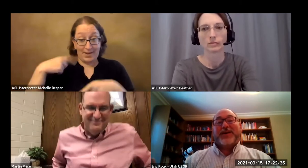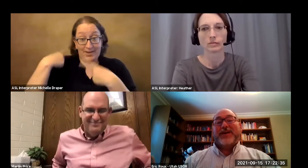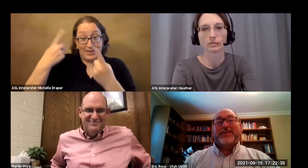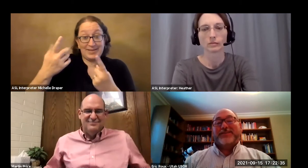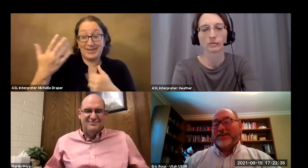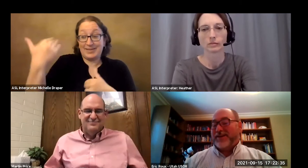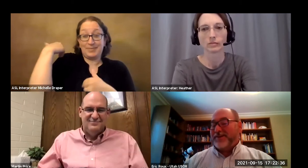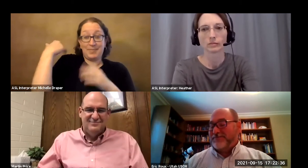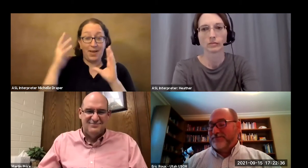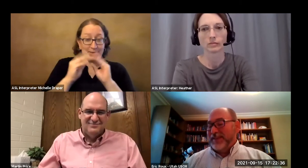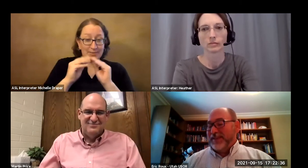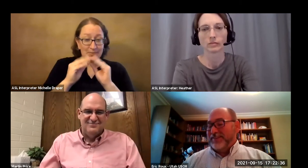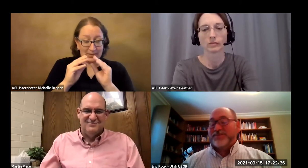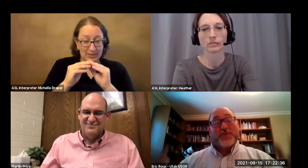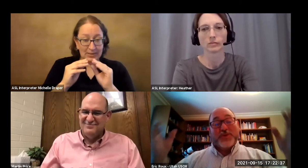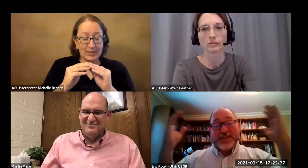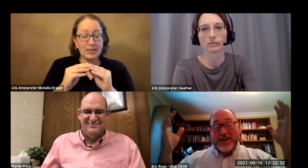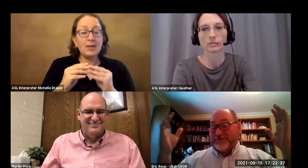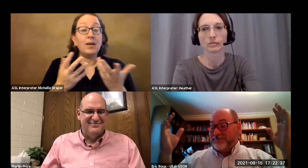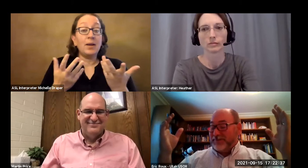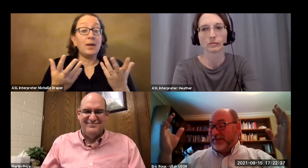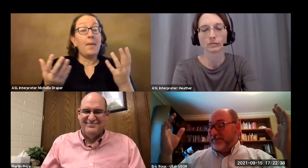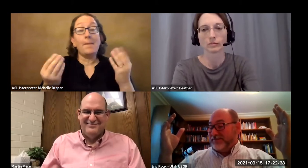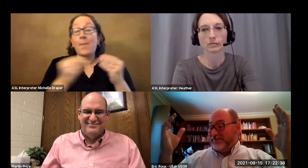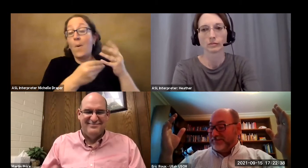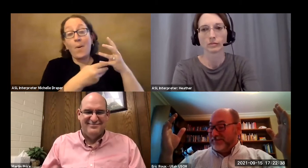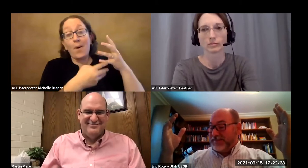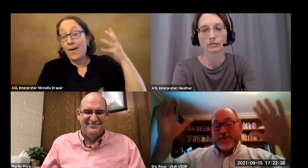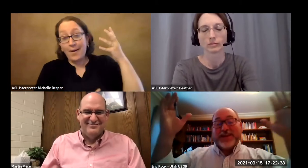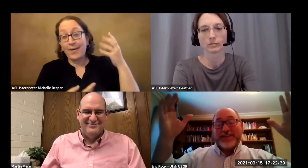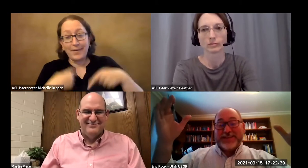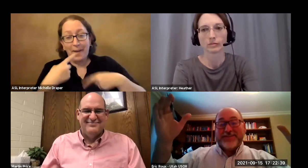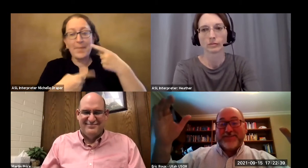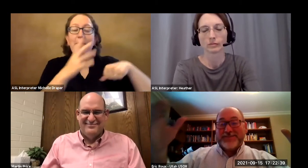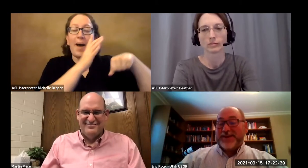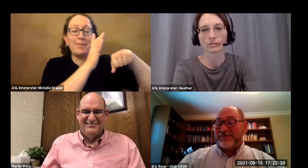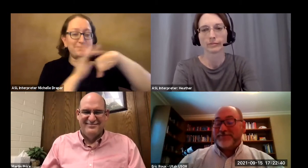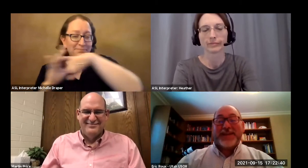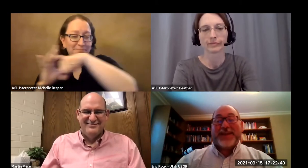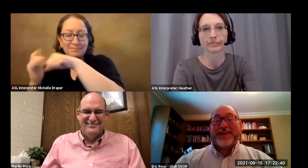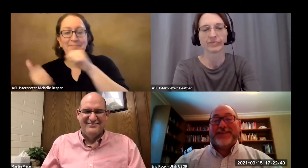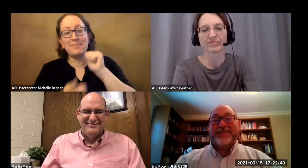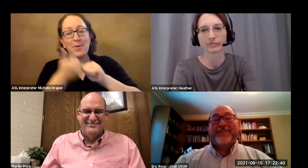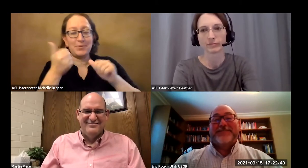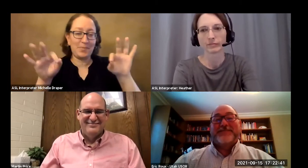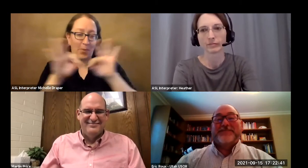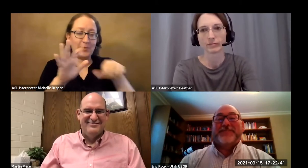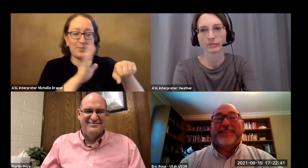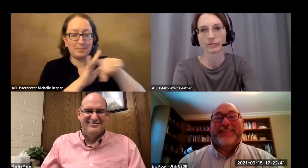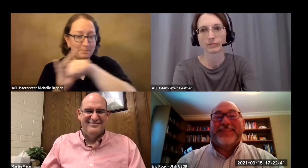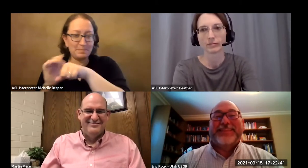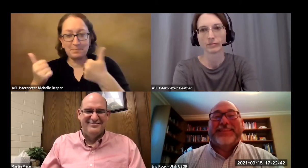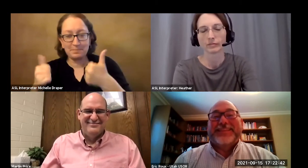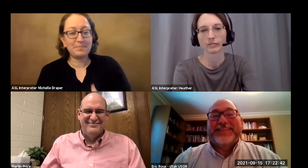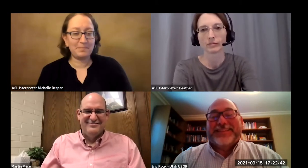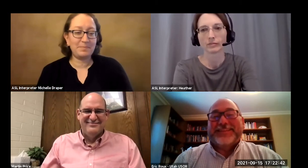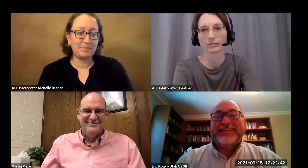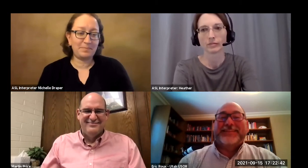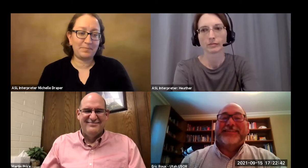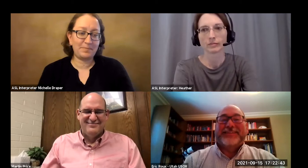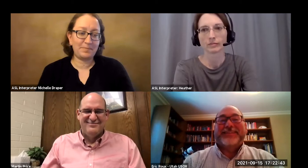time we talked. There's more stuff, but that's what I can think of off the top of my head.